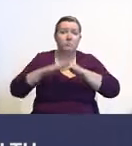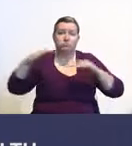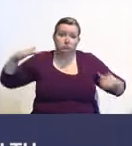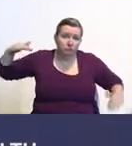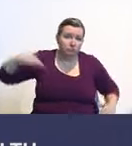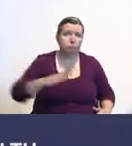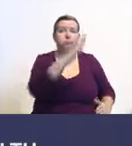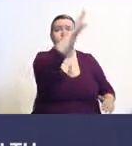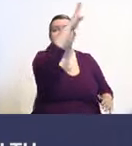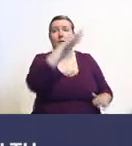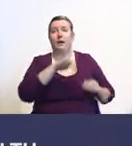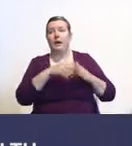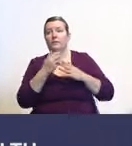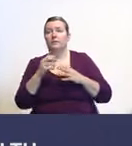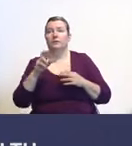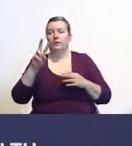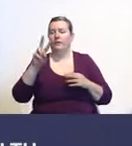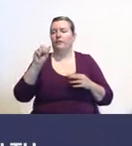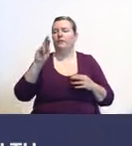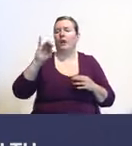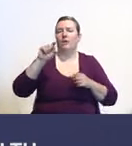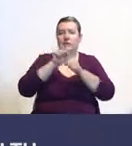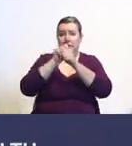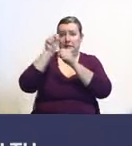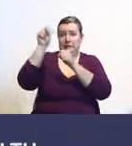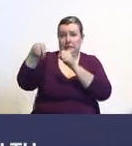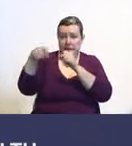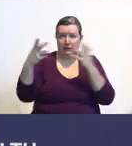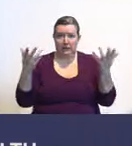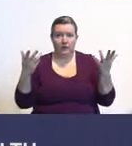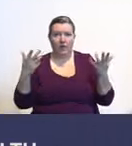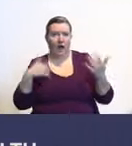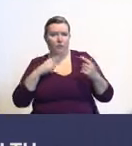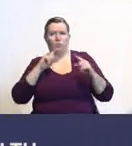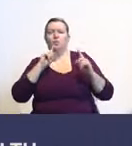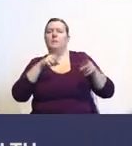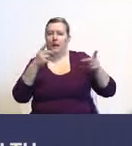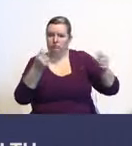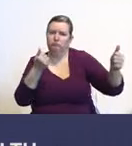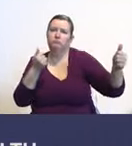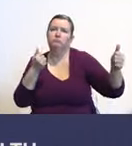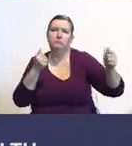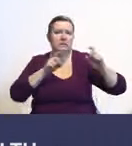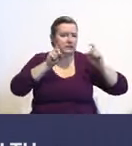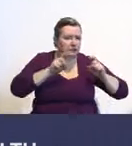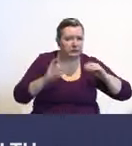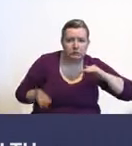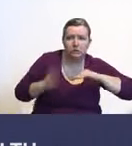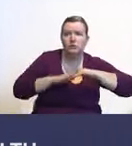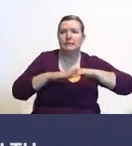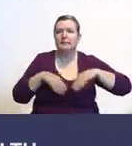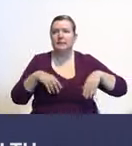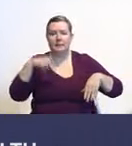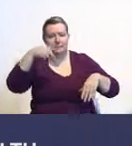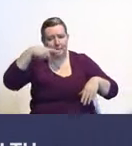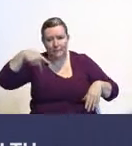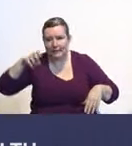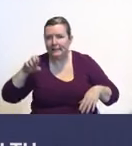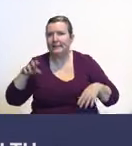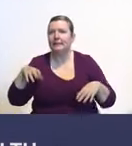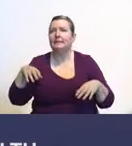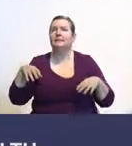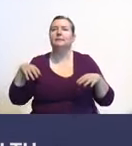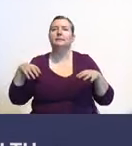just instant access in scale to testing, vaccine, PPE,